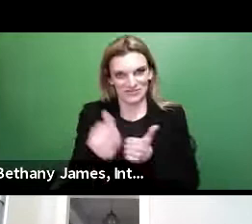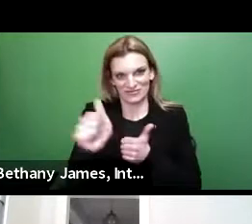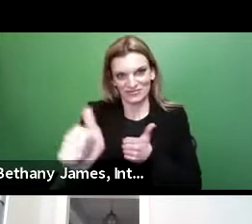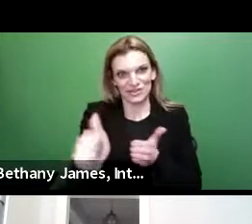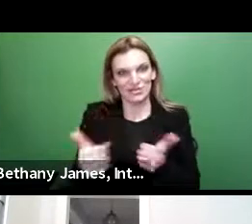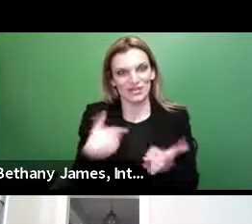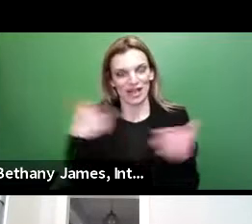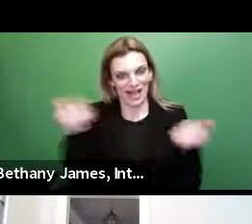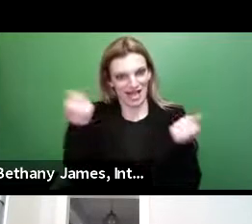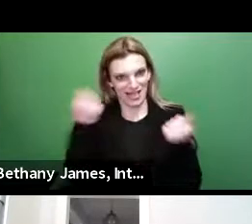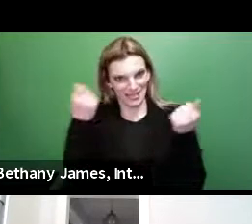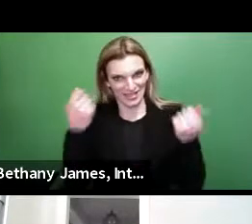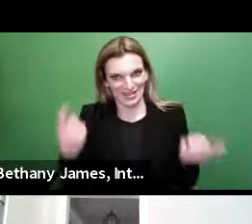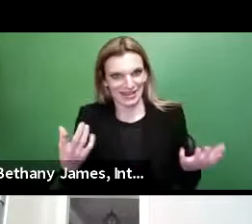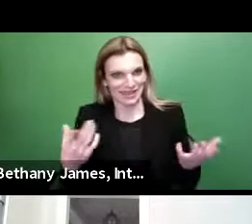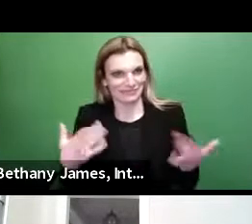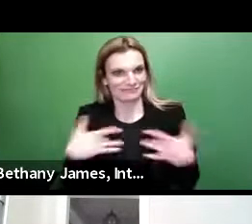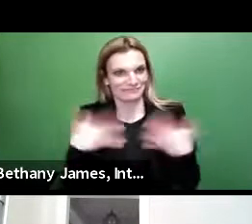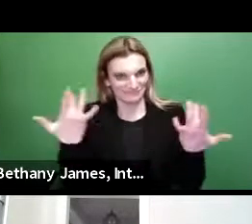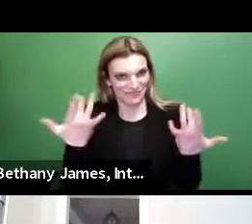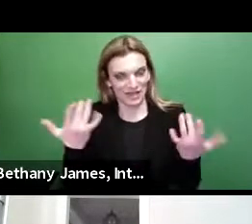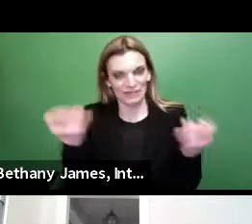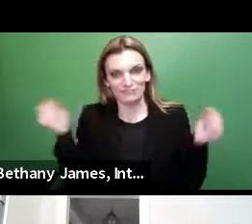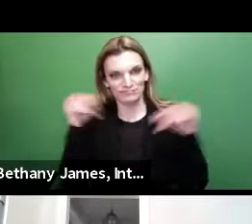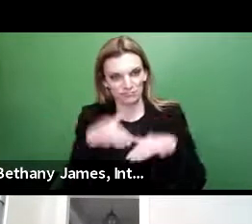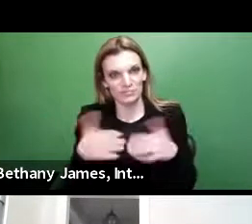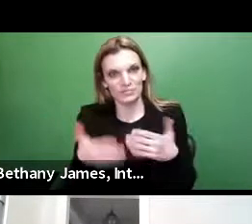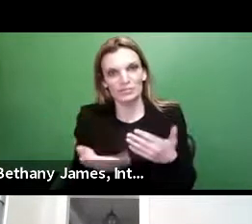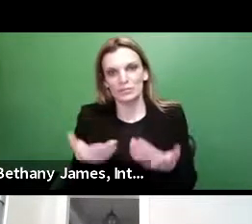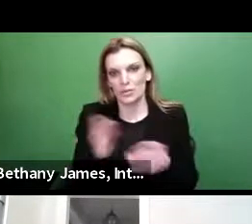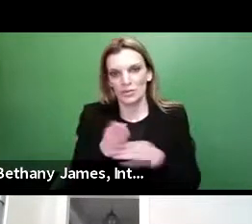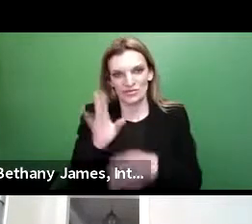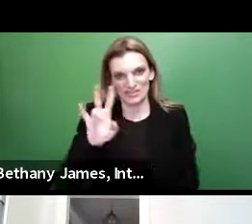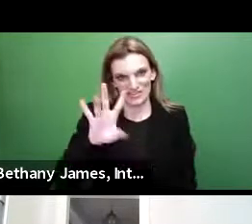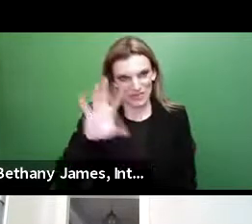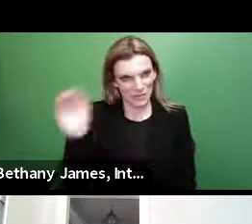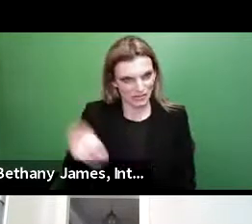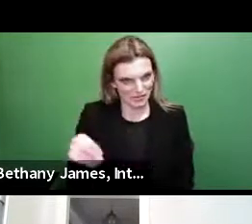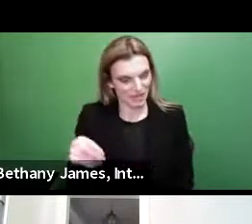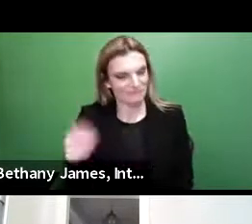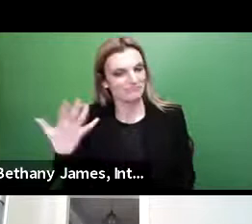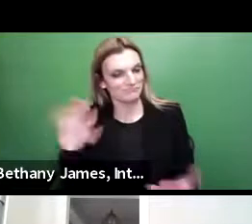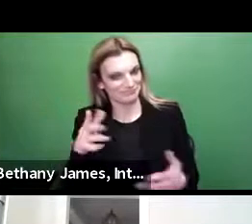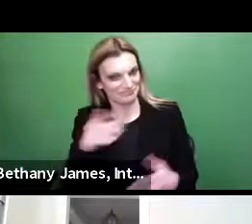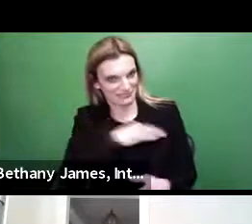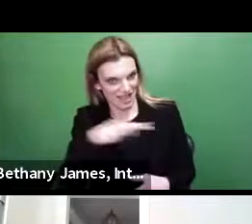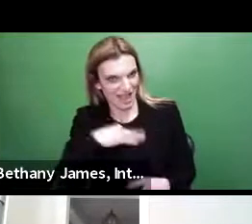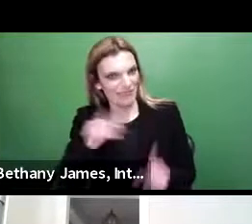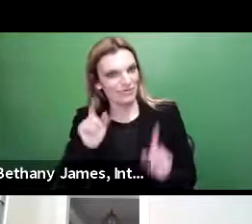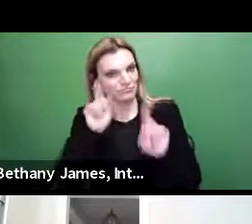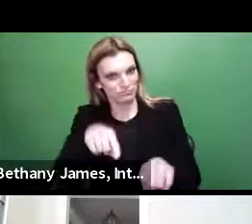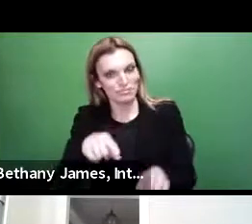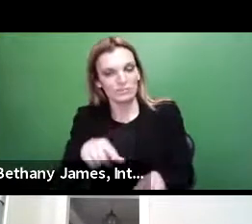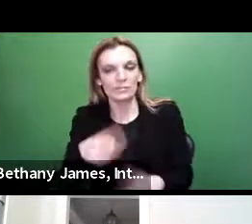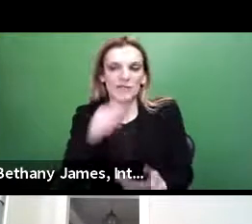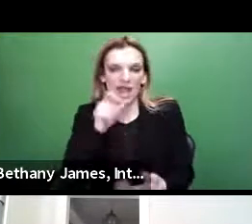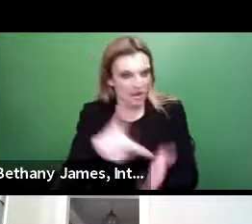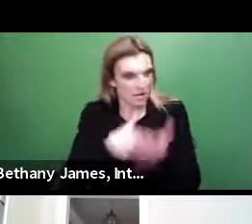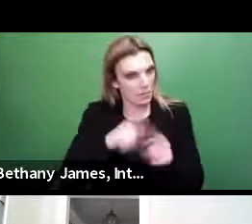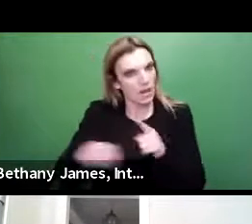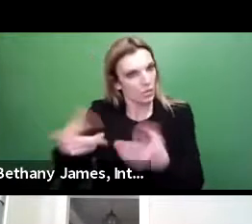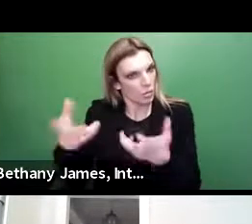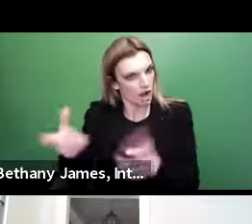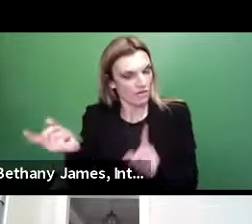attendance was voluntary, but I'm happy to report that more than 75% of our staff took part. Though we made time for some fun, the